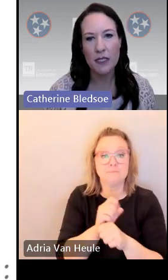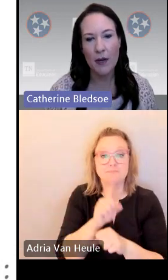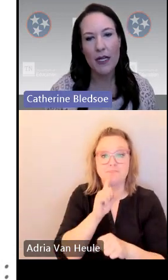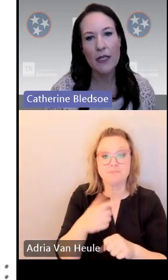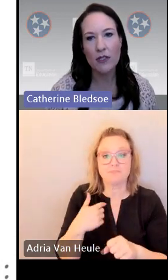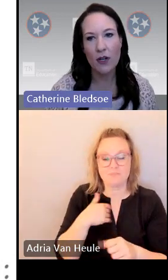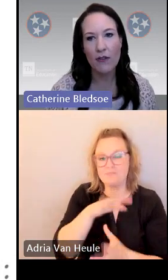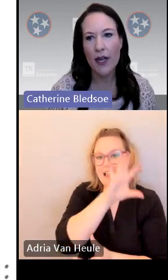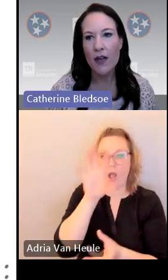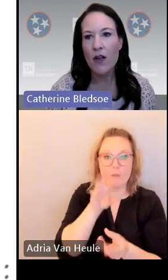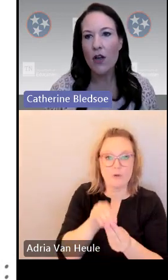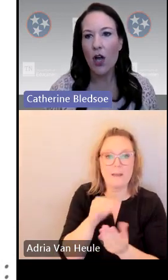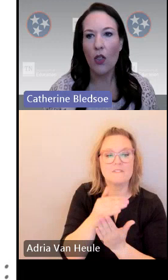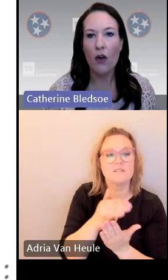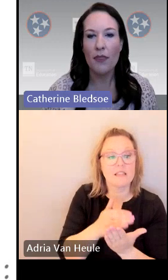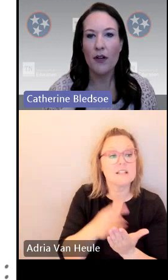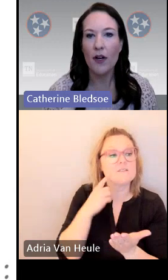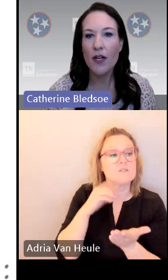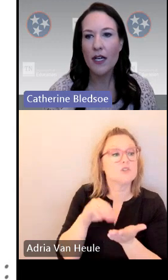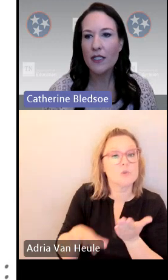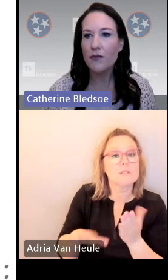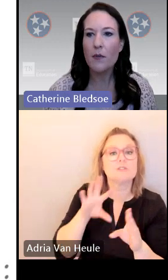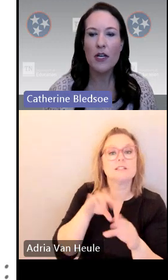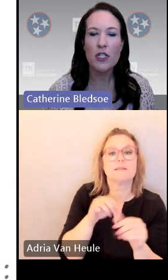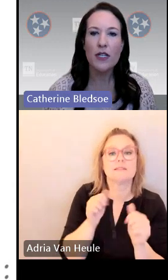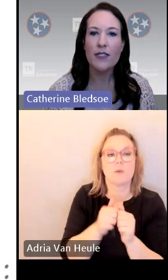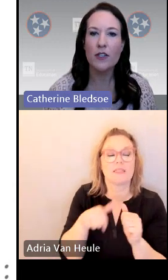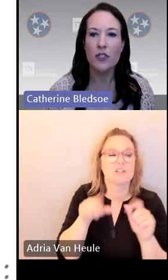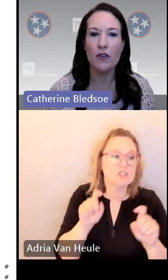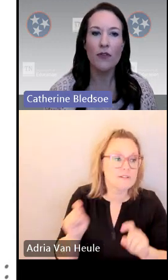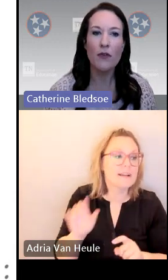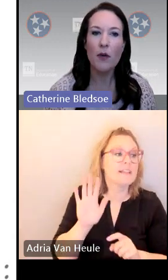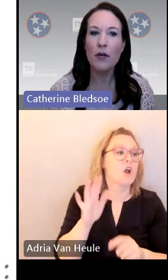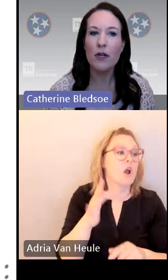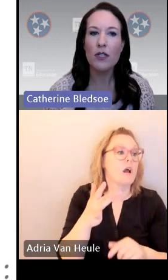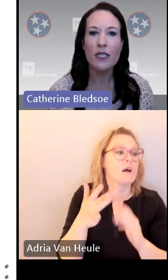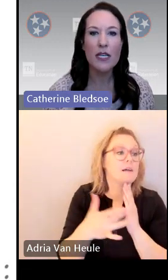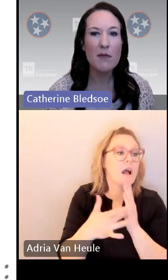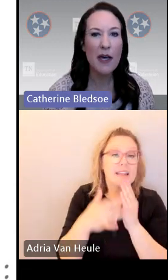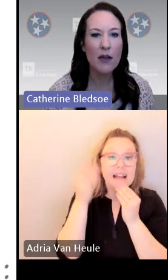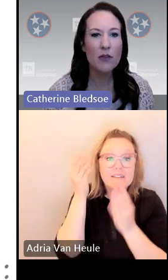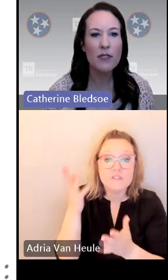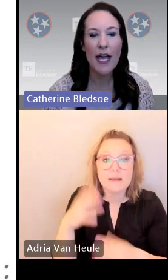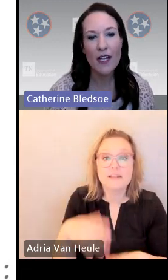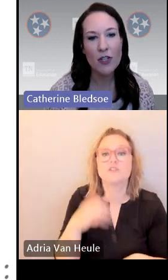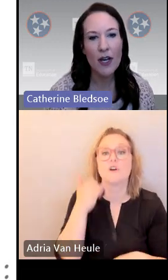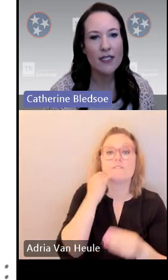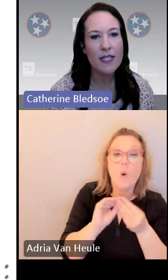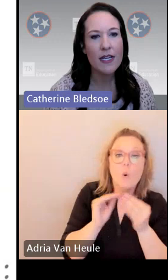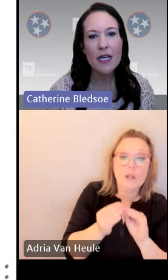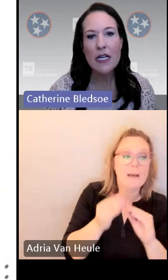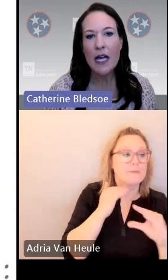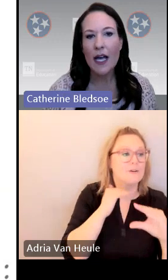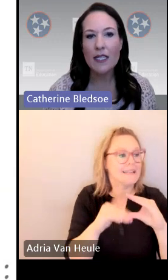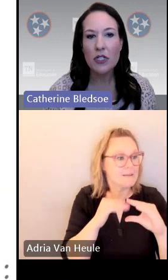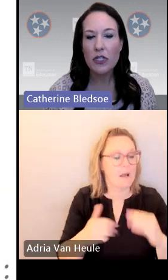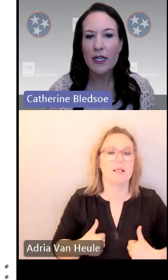students participating in the survey, along with their contact information, such as their phone numbers, emails,